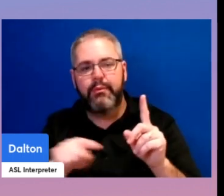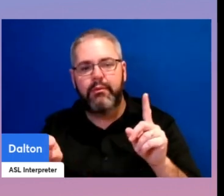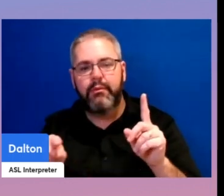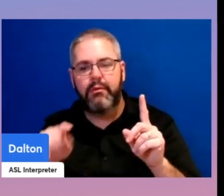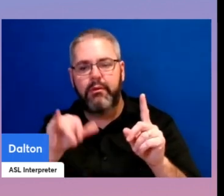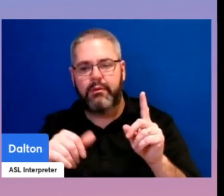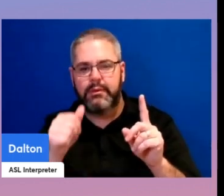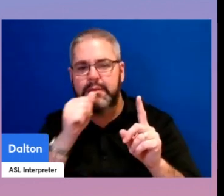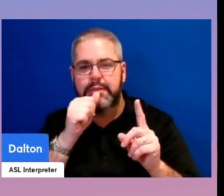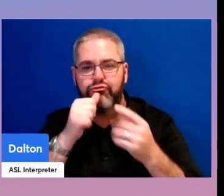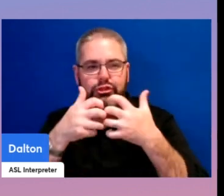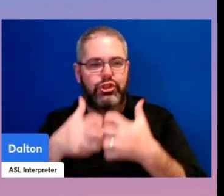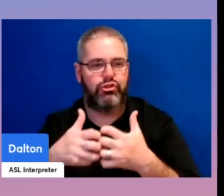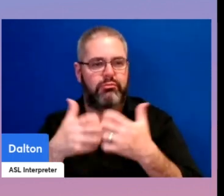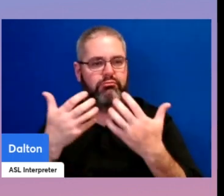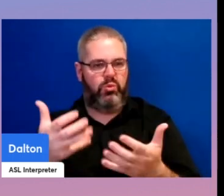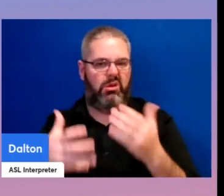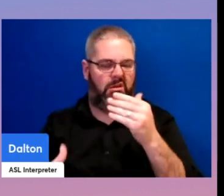secret engine.